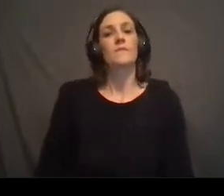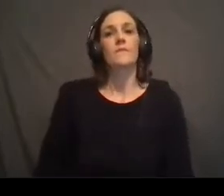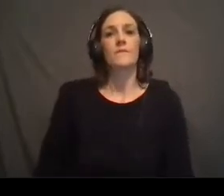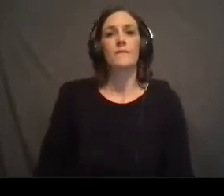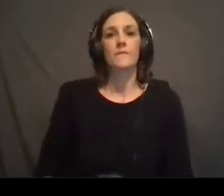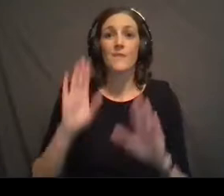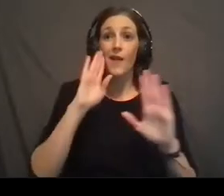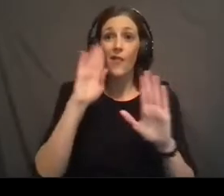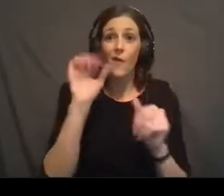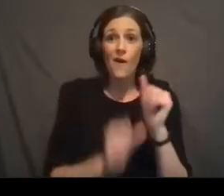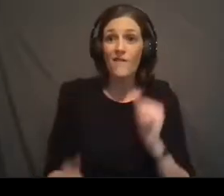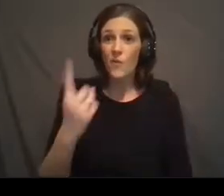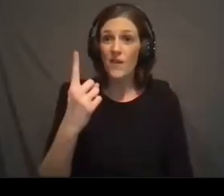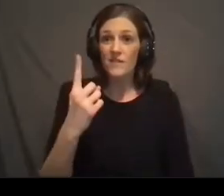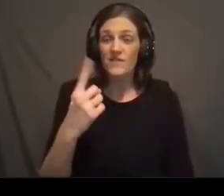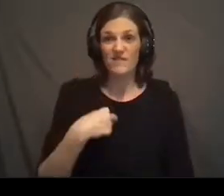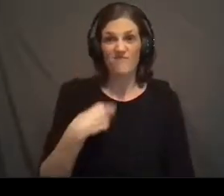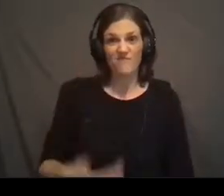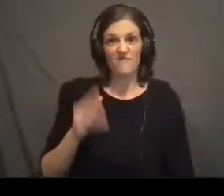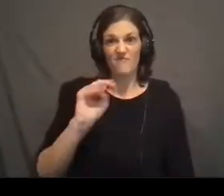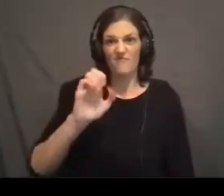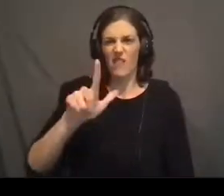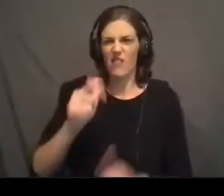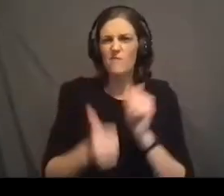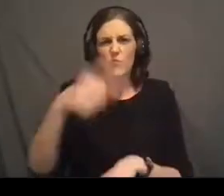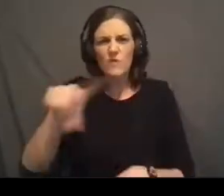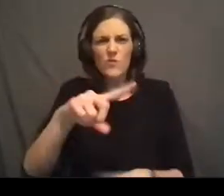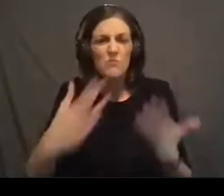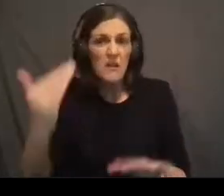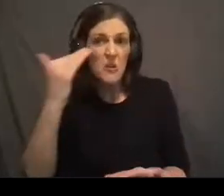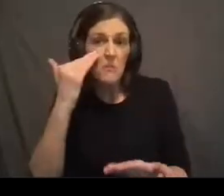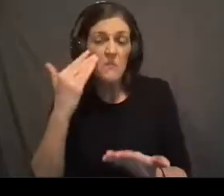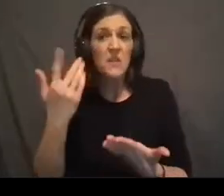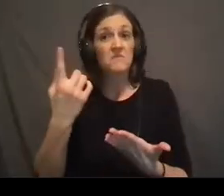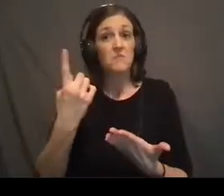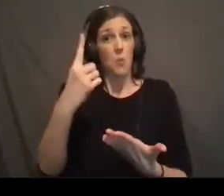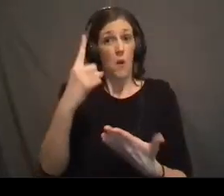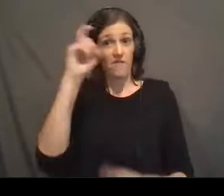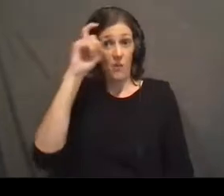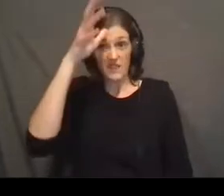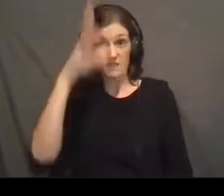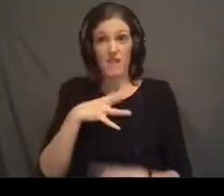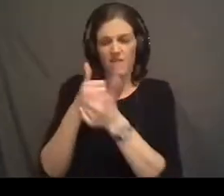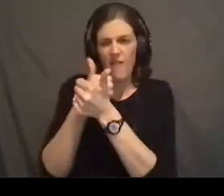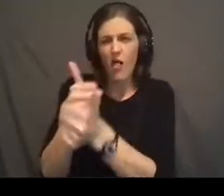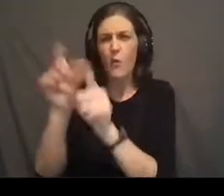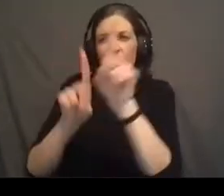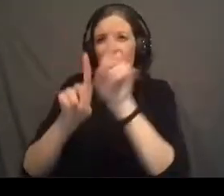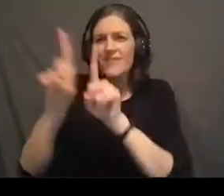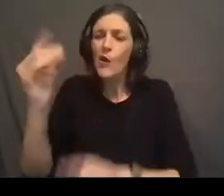Hi everyone, I'm Melchior. Most of you may know me as one of the wise men who followed the star. You